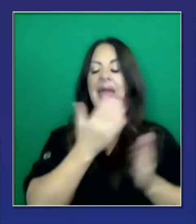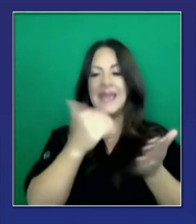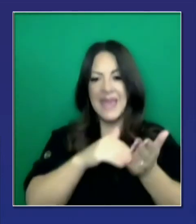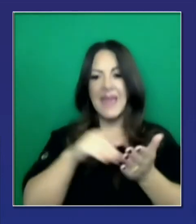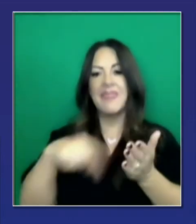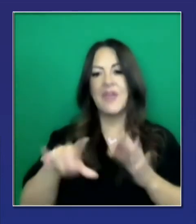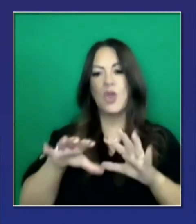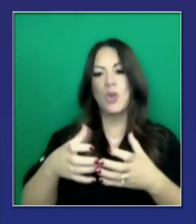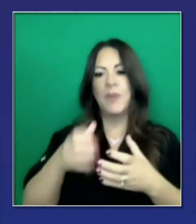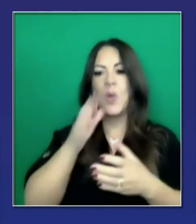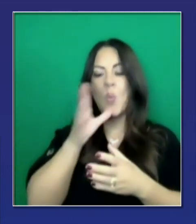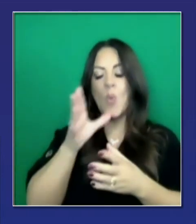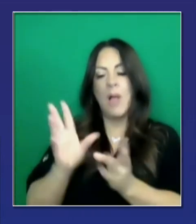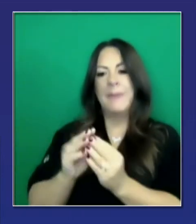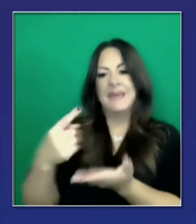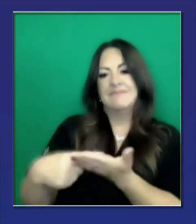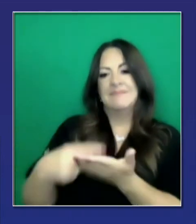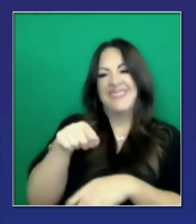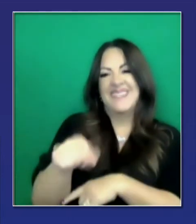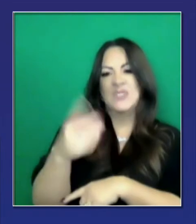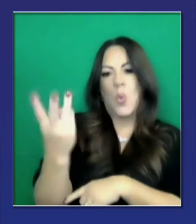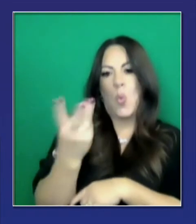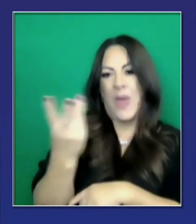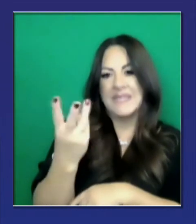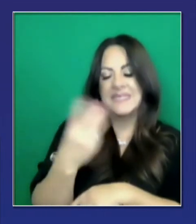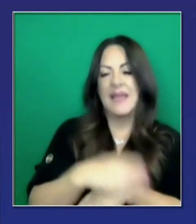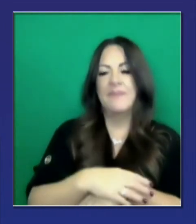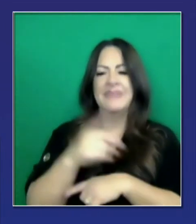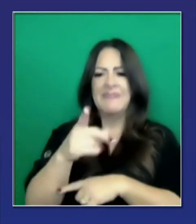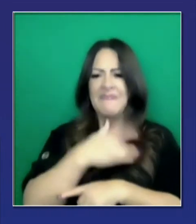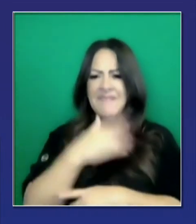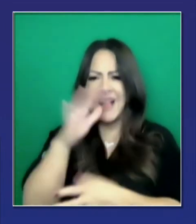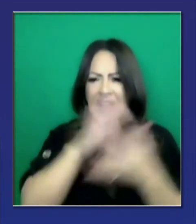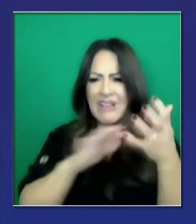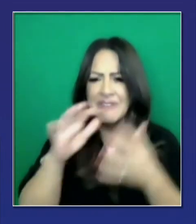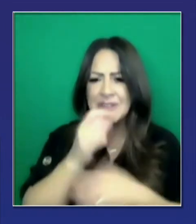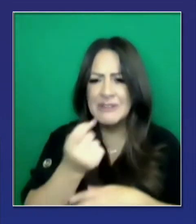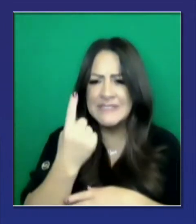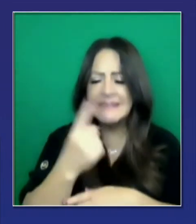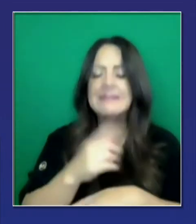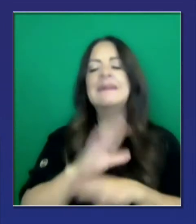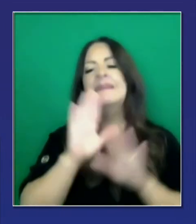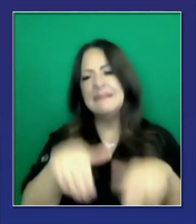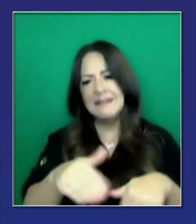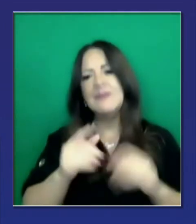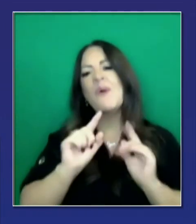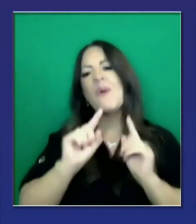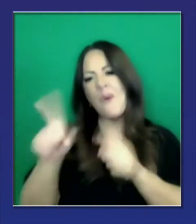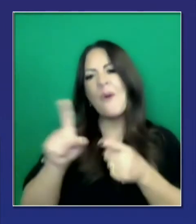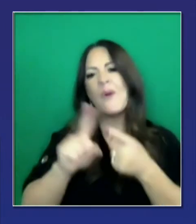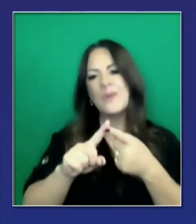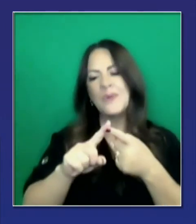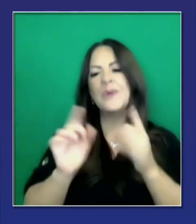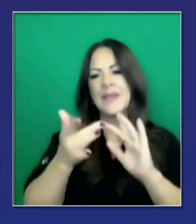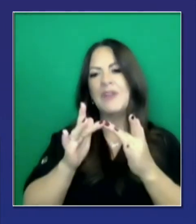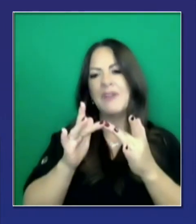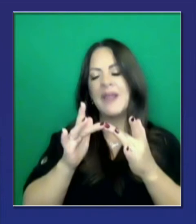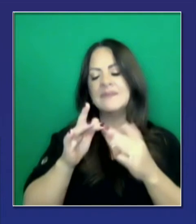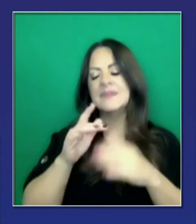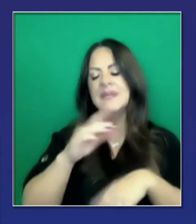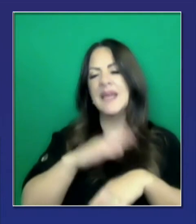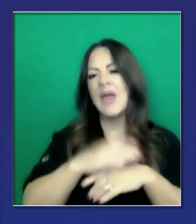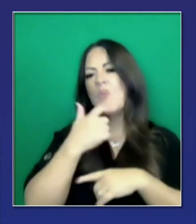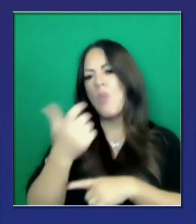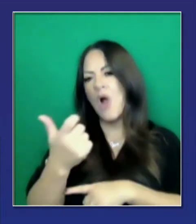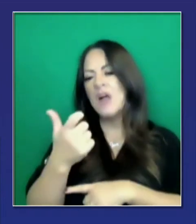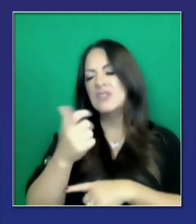hope you tune in. Again, if I've confused you, you can have a more simplified version of all this this Wednesday on